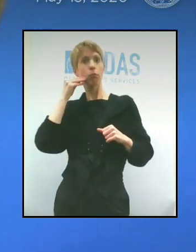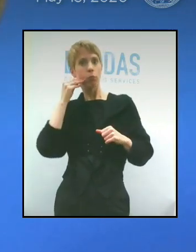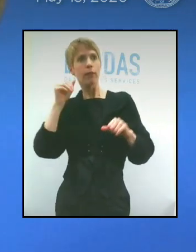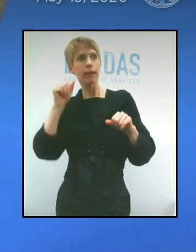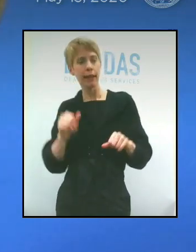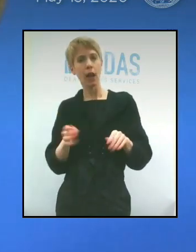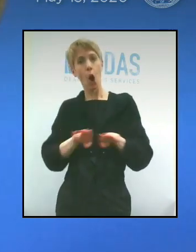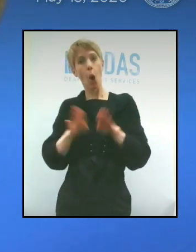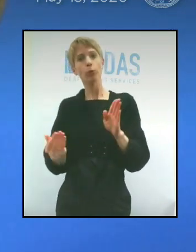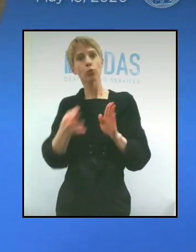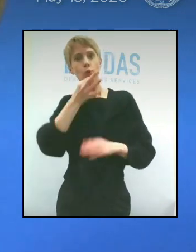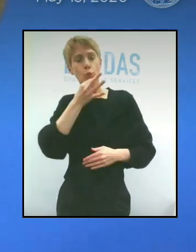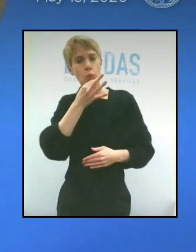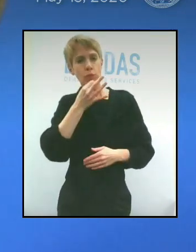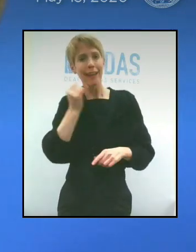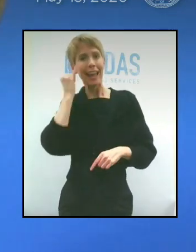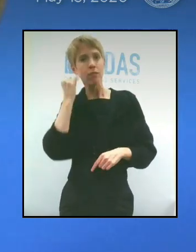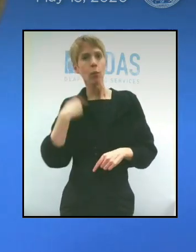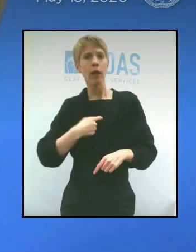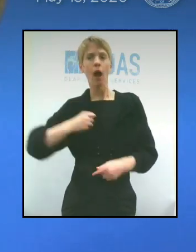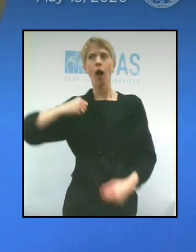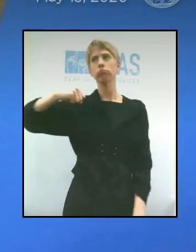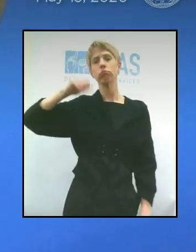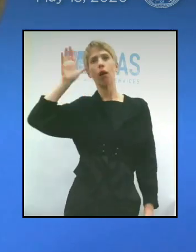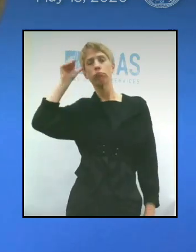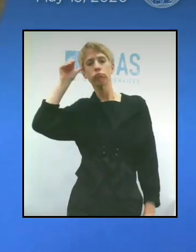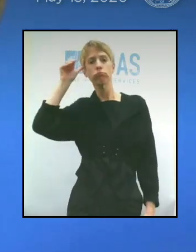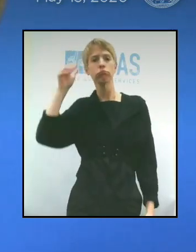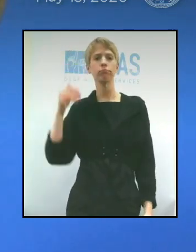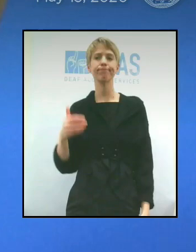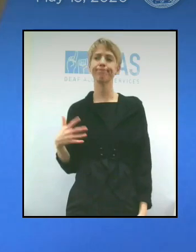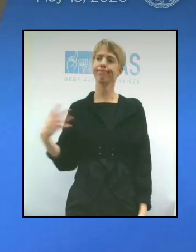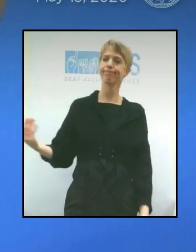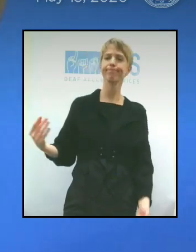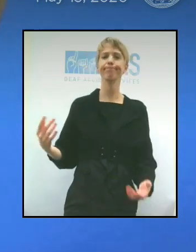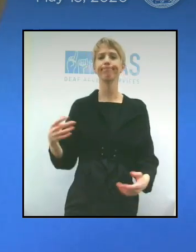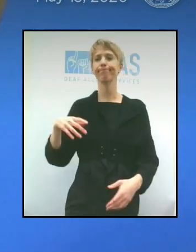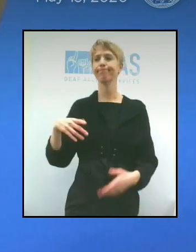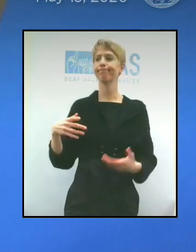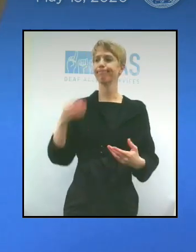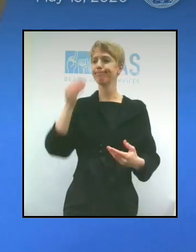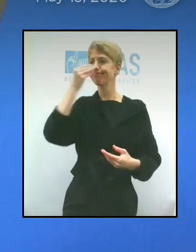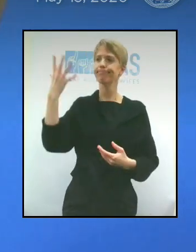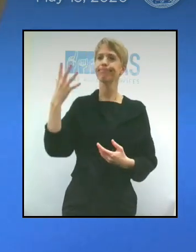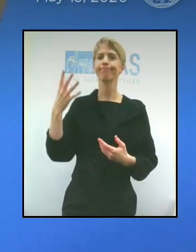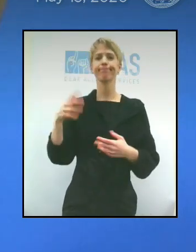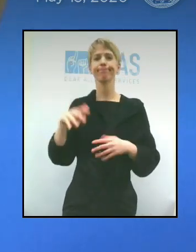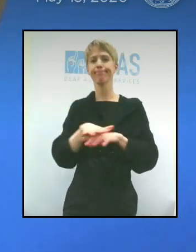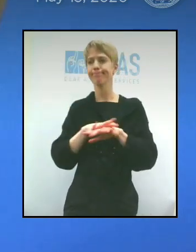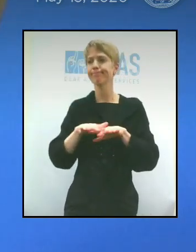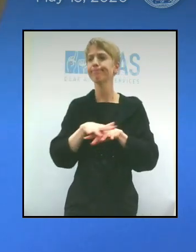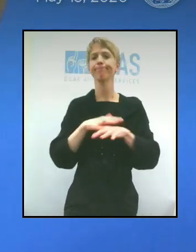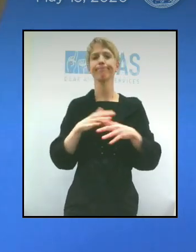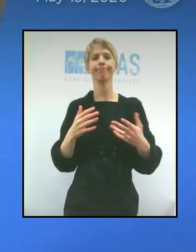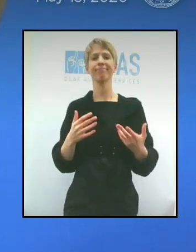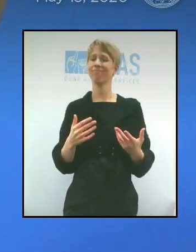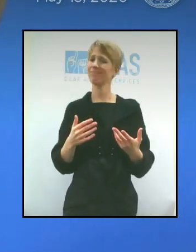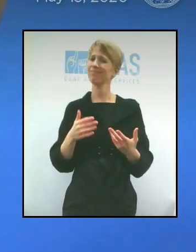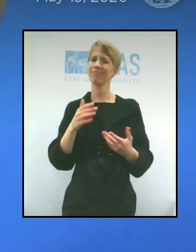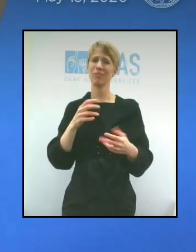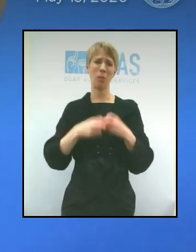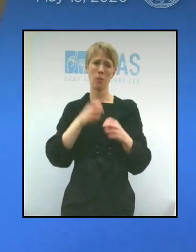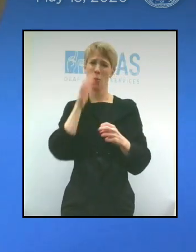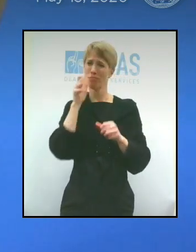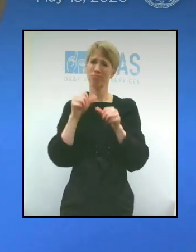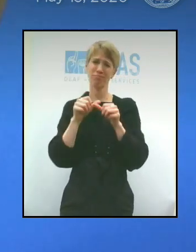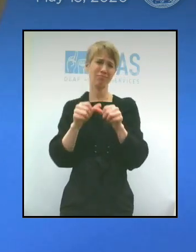time. I want us to open just as much as anyone else. It's just incumbent upon the public to act appropriately, and we